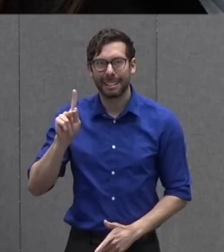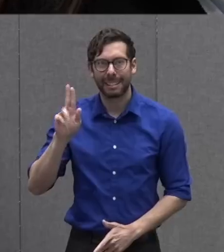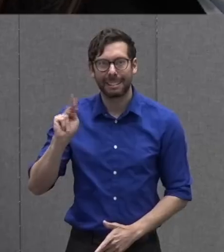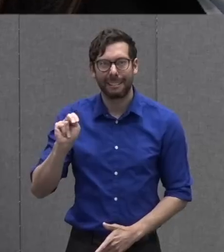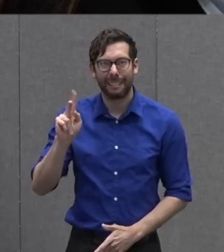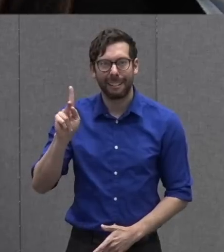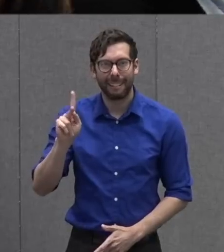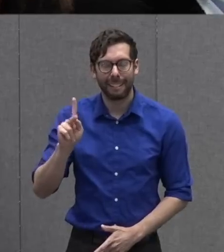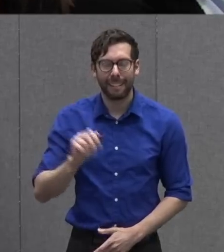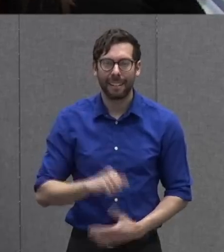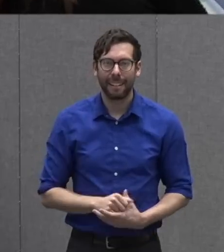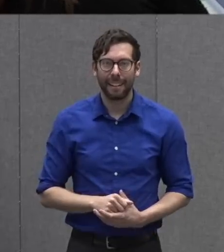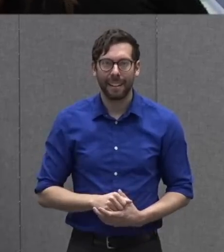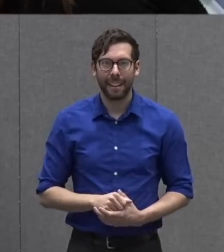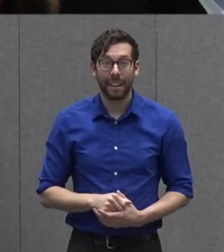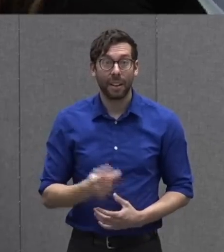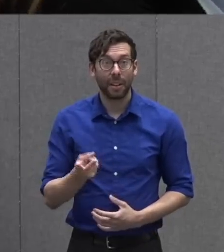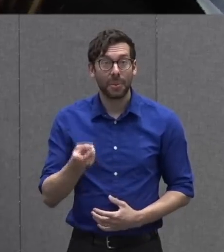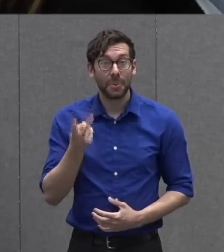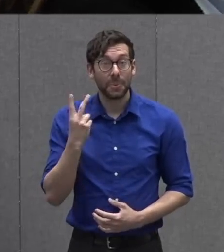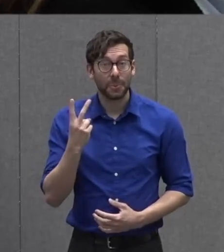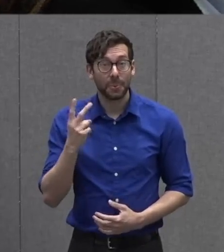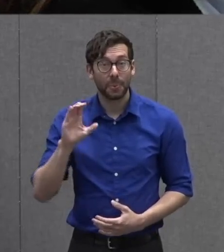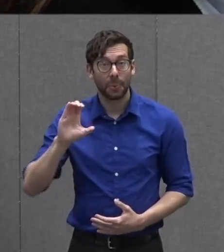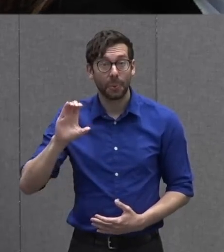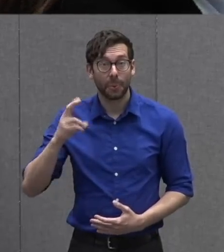and 2 chipmunks